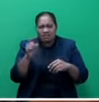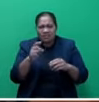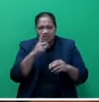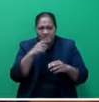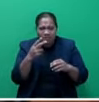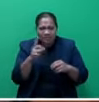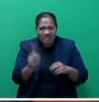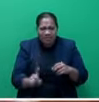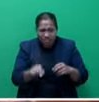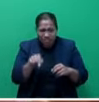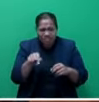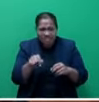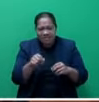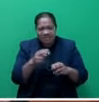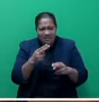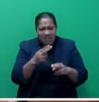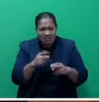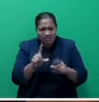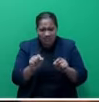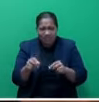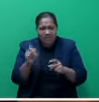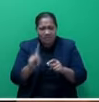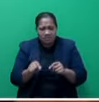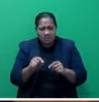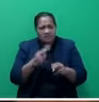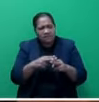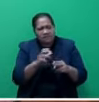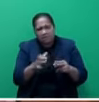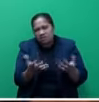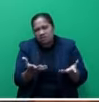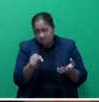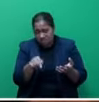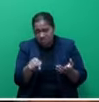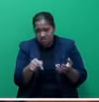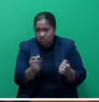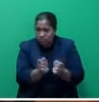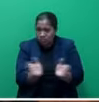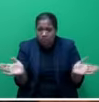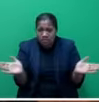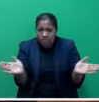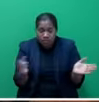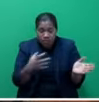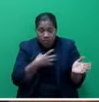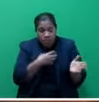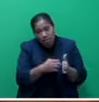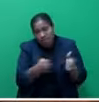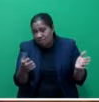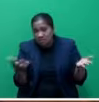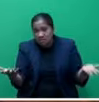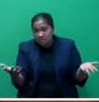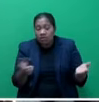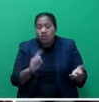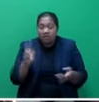Honourable Speaker. So is dialogue also heading in a direction of broadening what would be required in